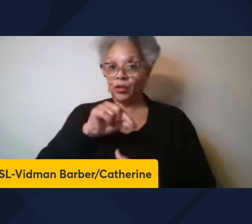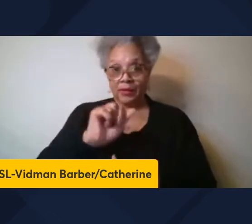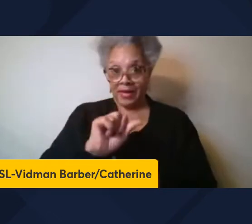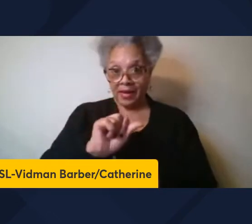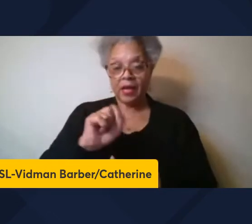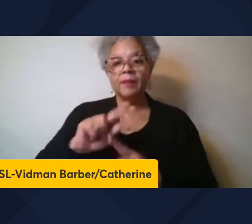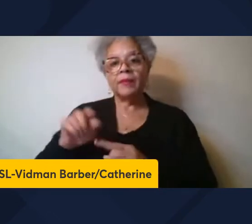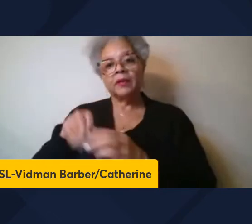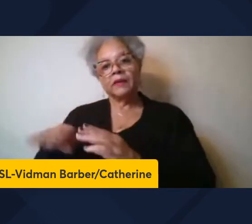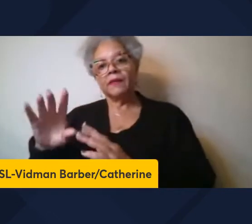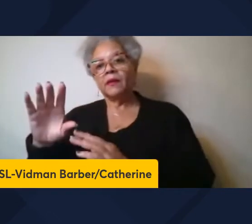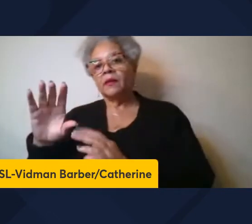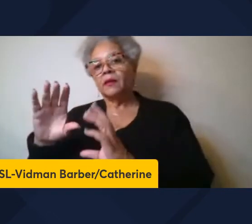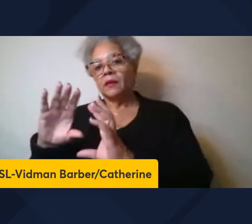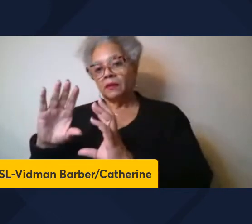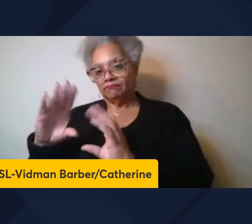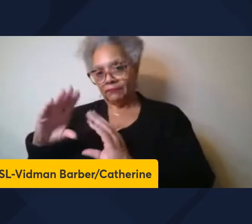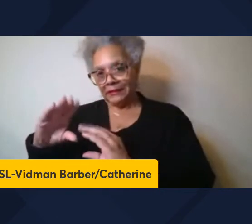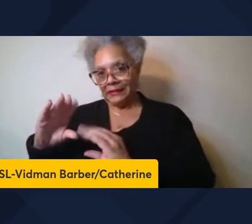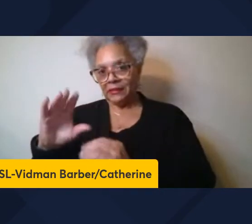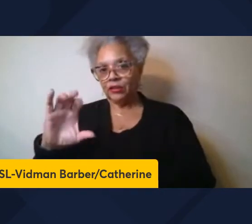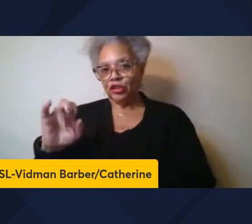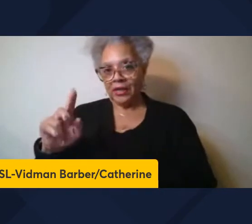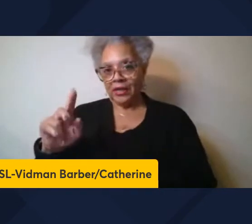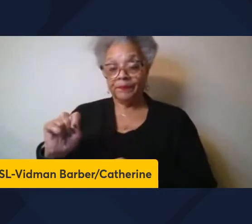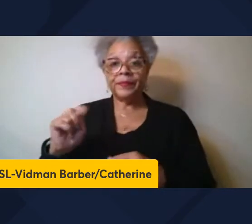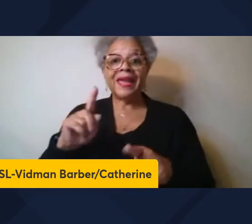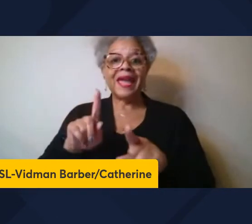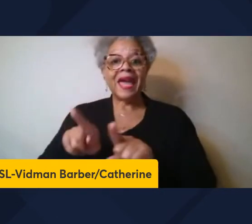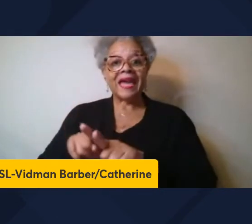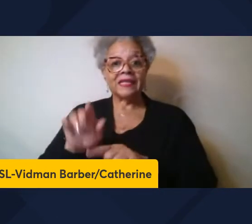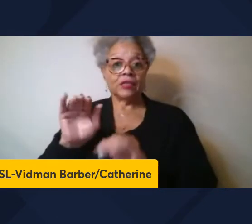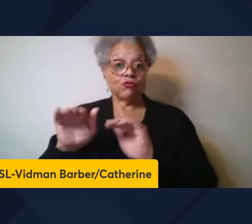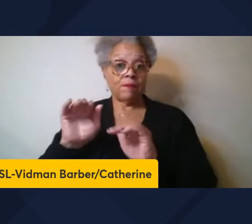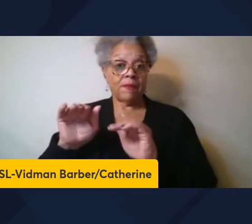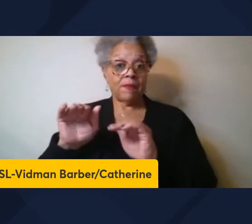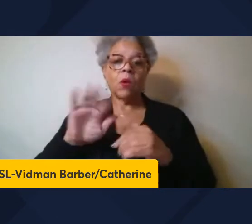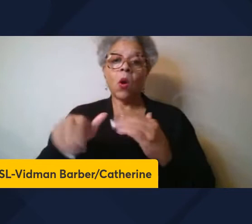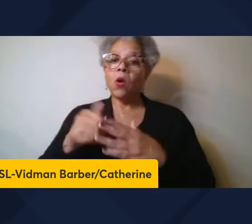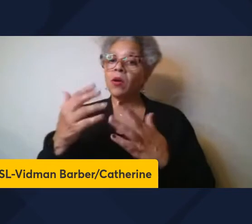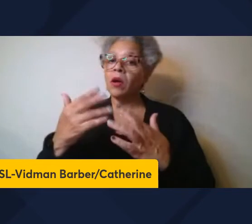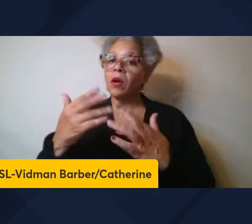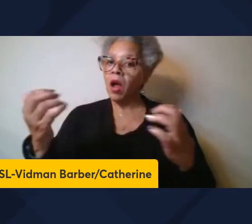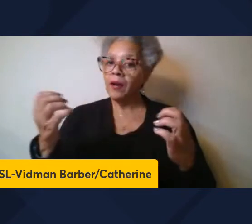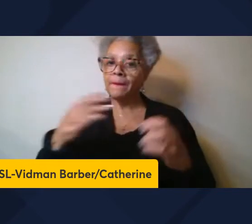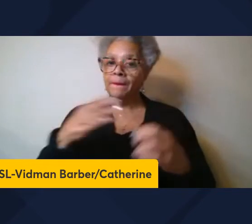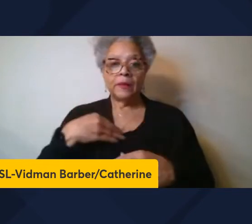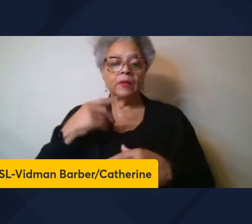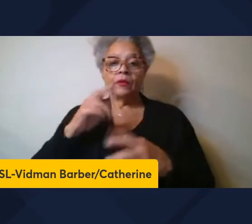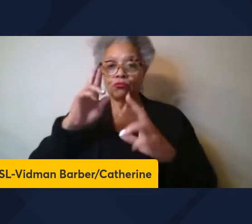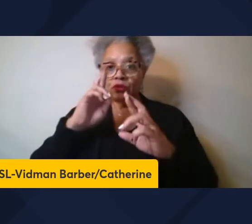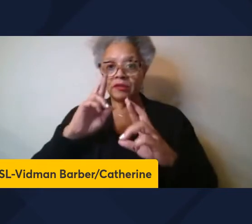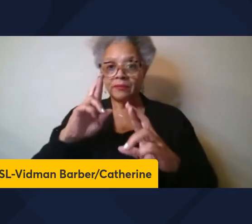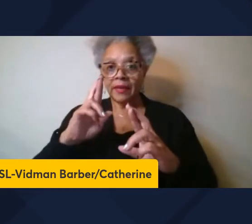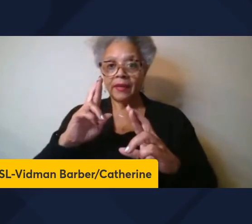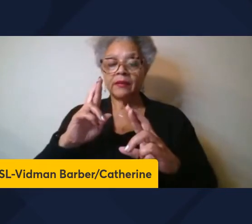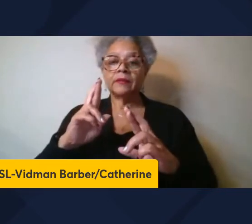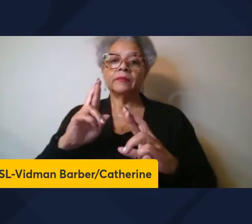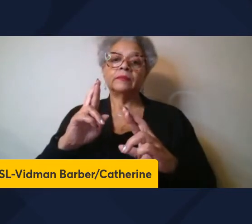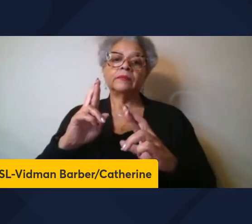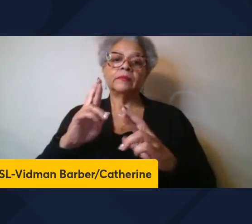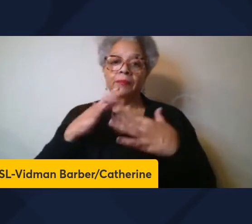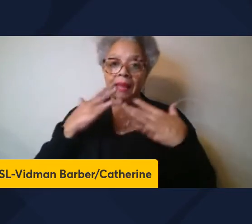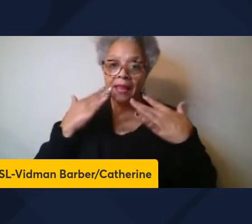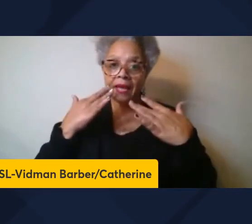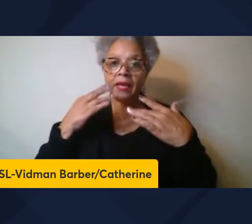clear. As a reminder, we require all audience members to be polite and respectful while in the Black